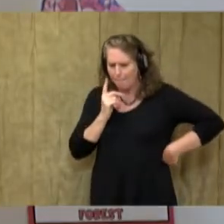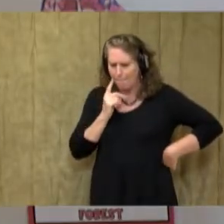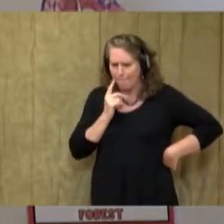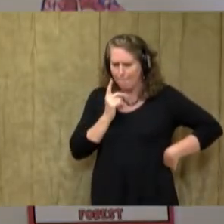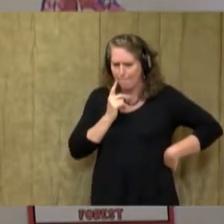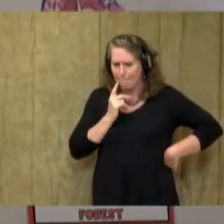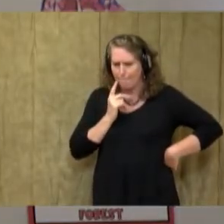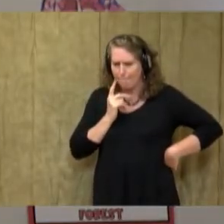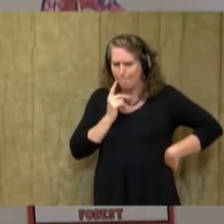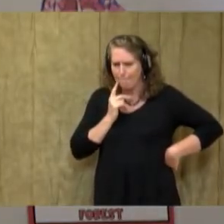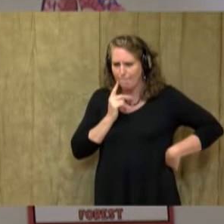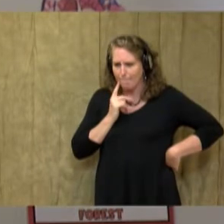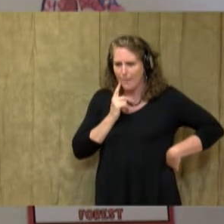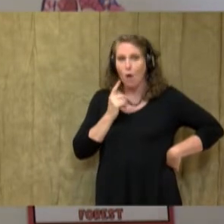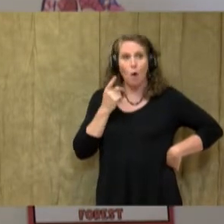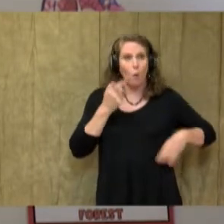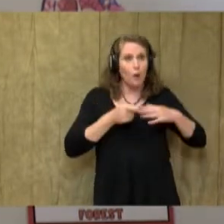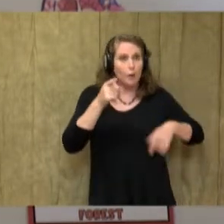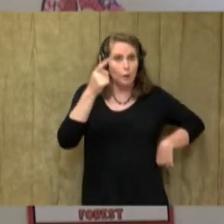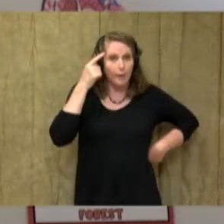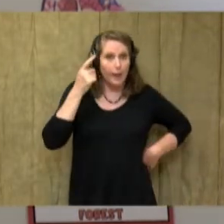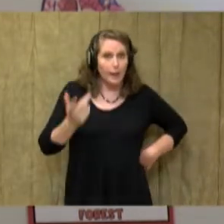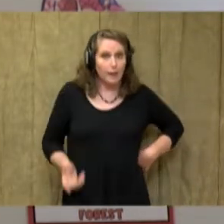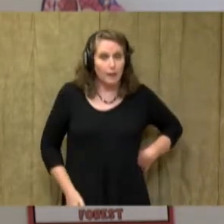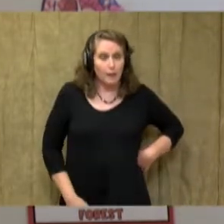middle? Well, what do you think?